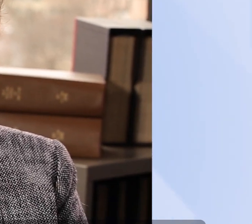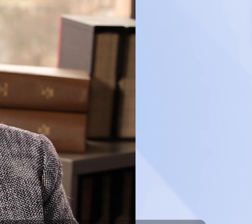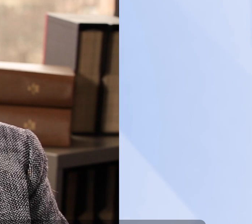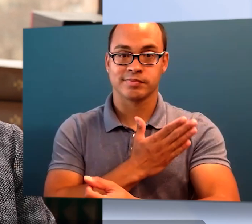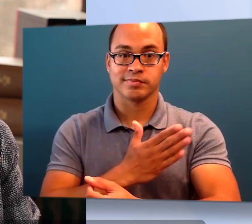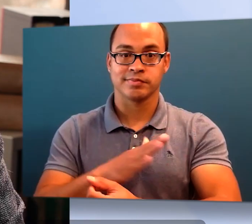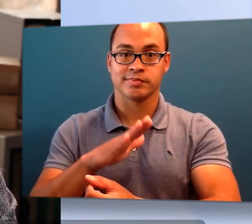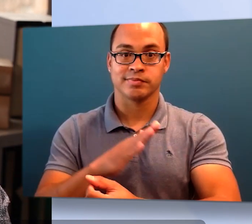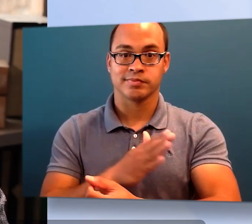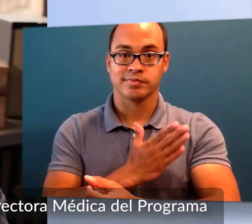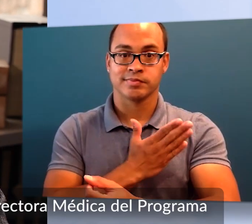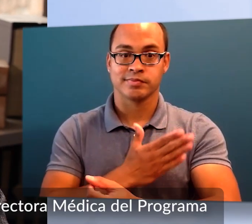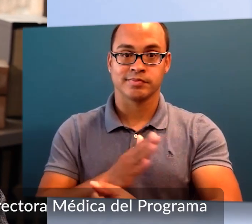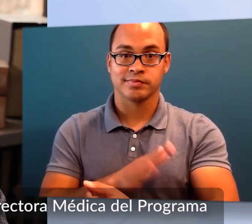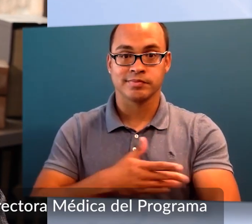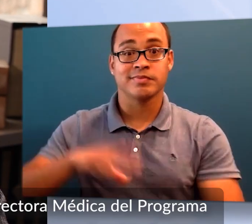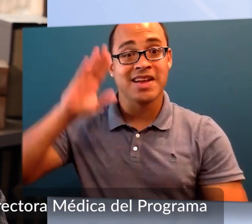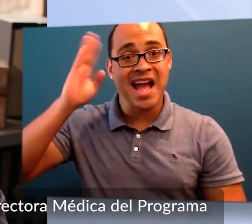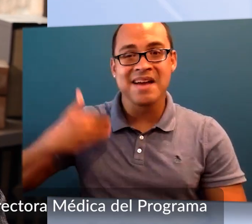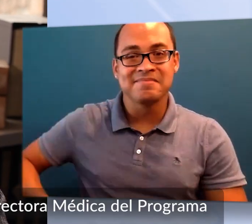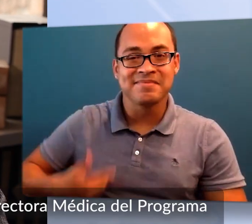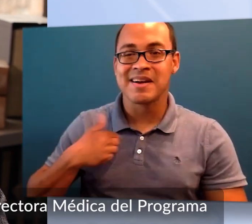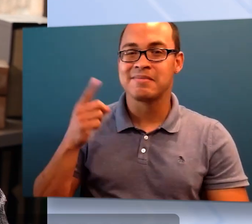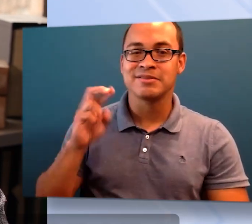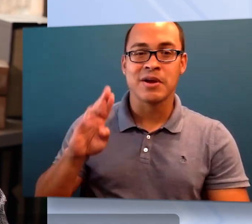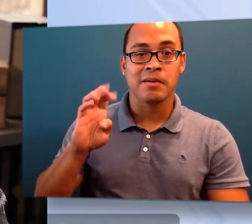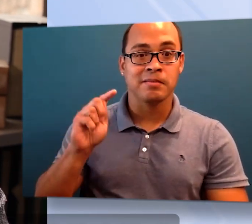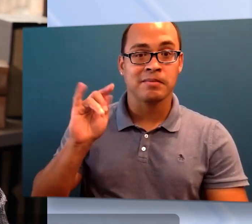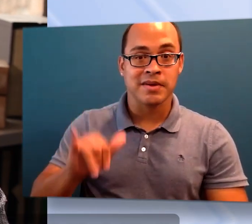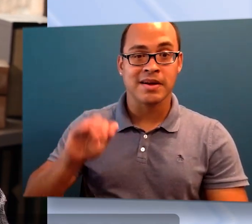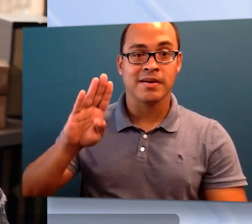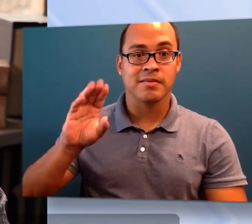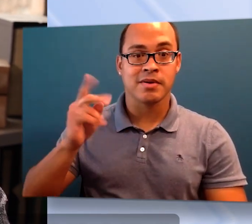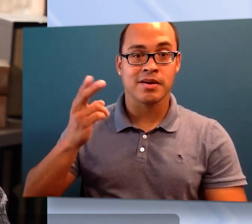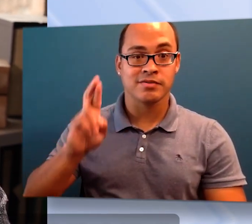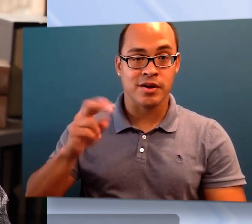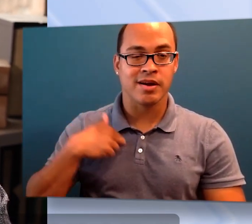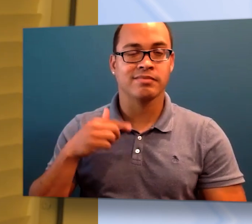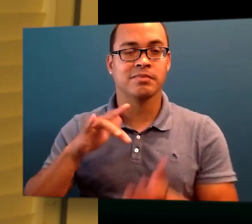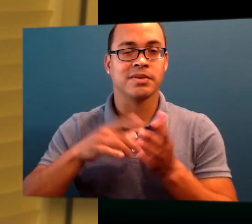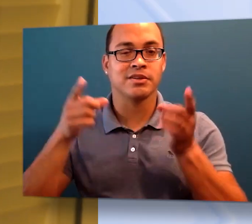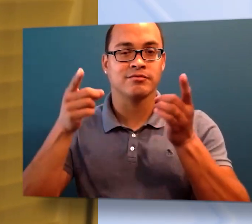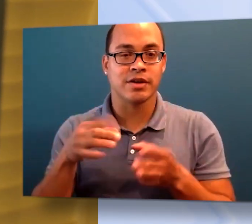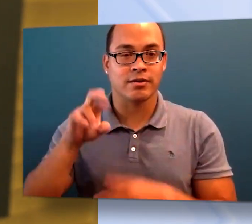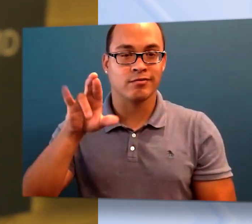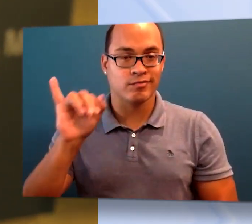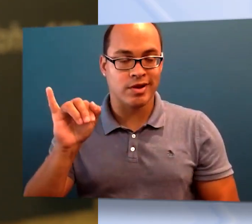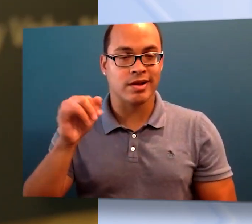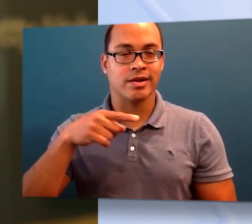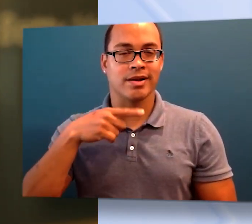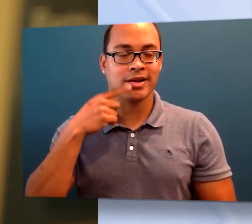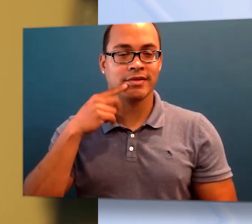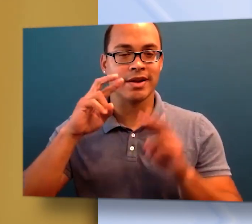My name is Dr. Betty Vohr, and I am the medical director of the Rhode Island Hearing Assessment Program. I have the opportunity